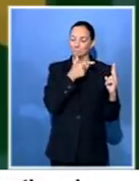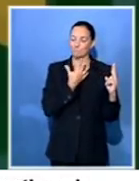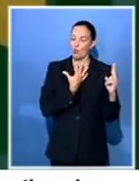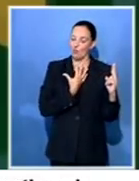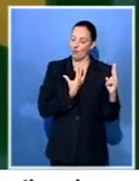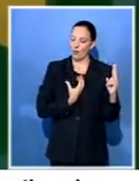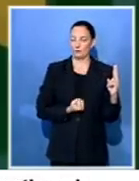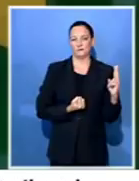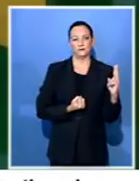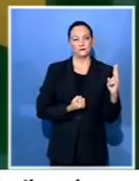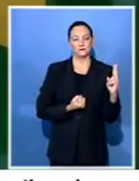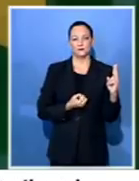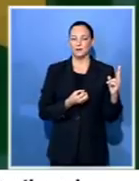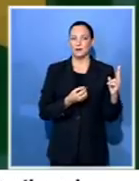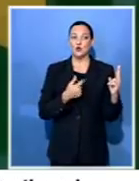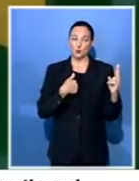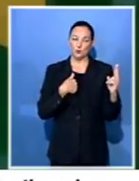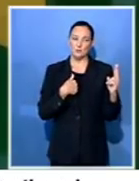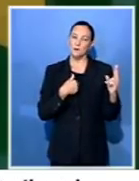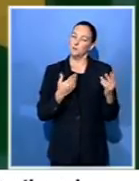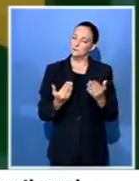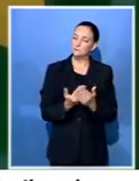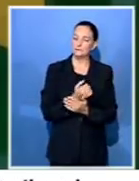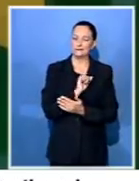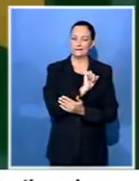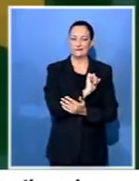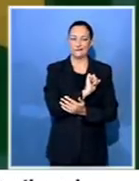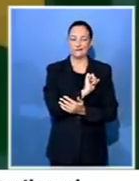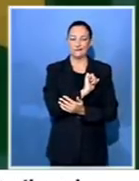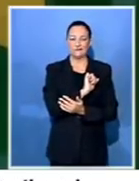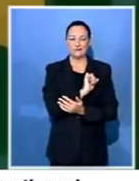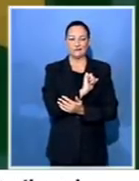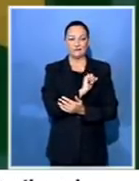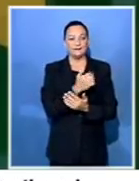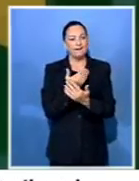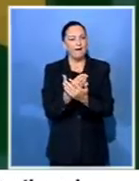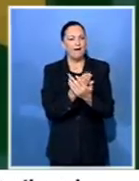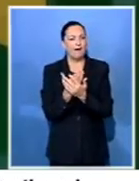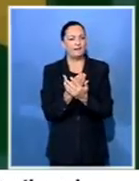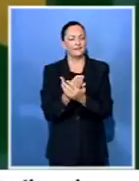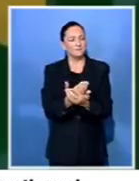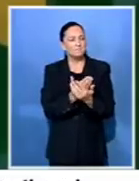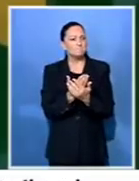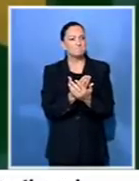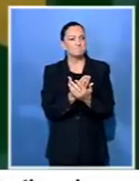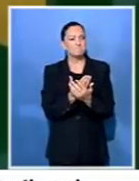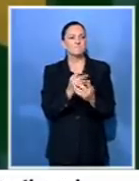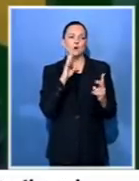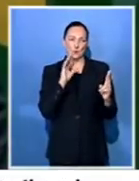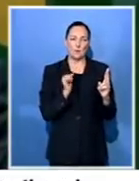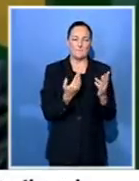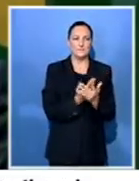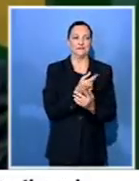gentle giant. We will miss his caring hand as we continue to